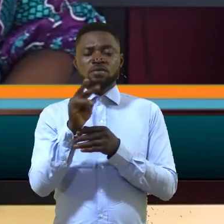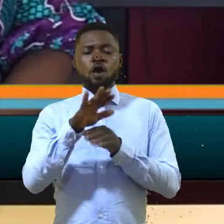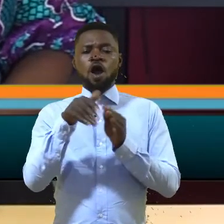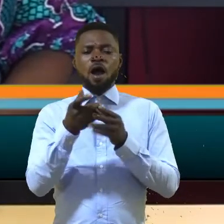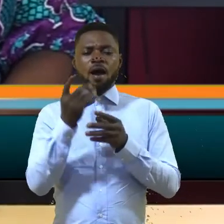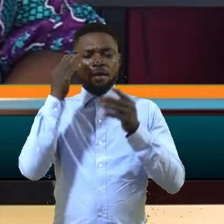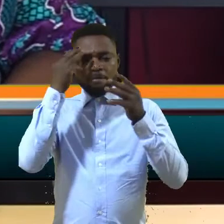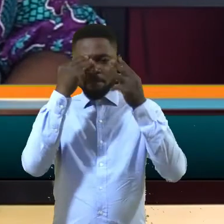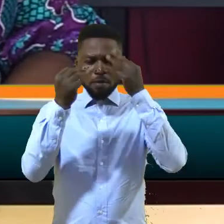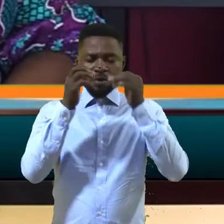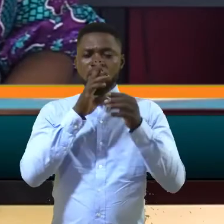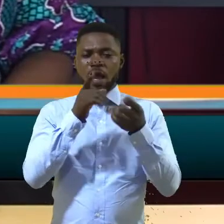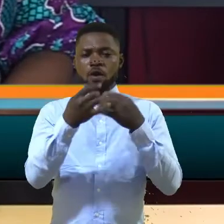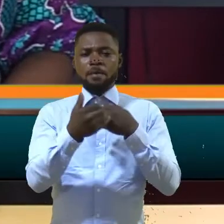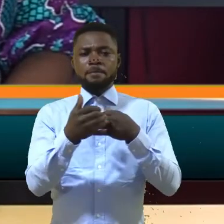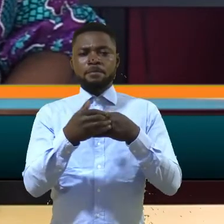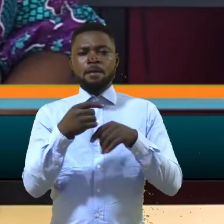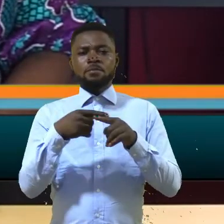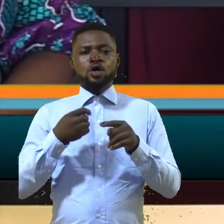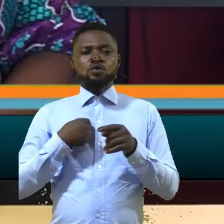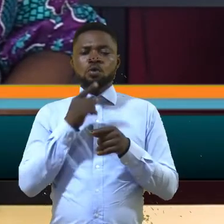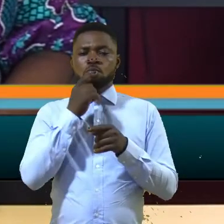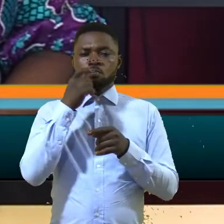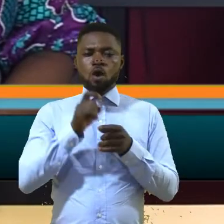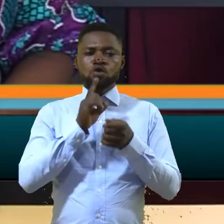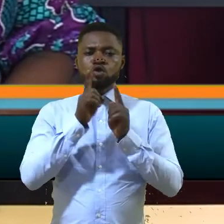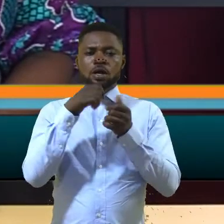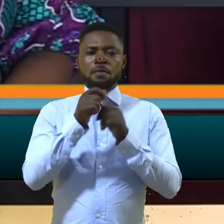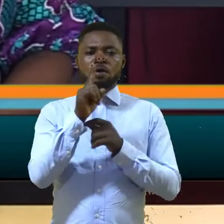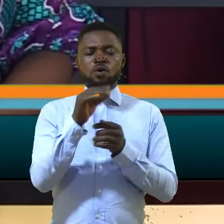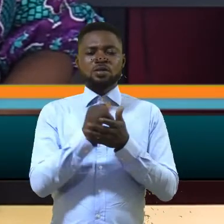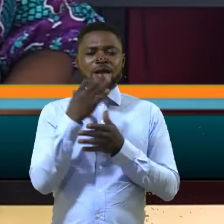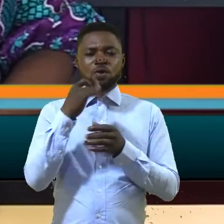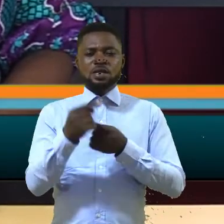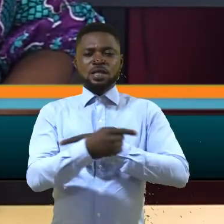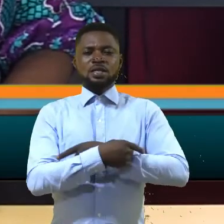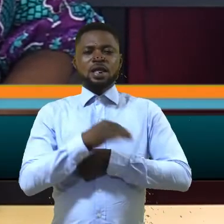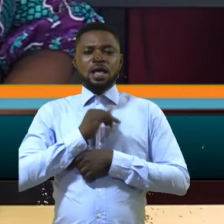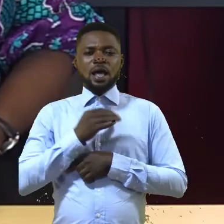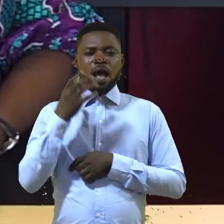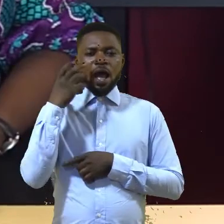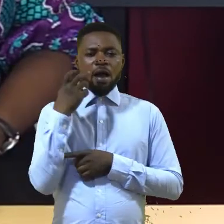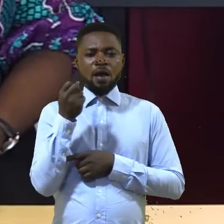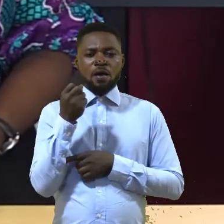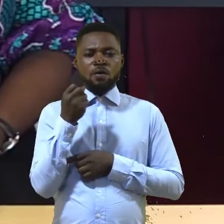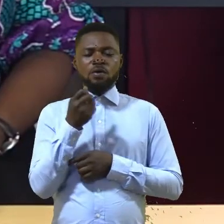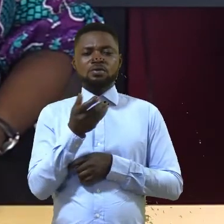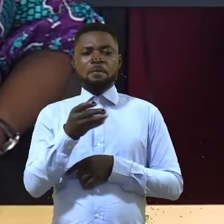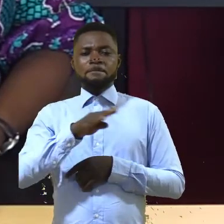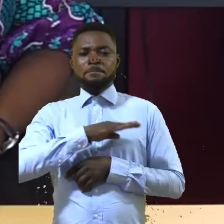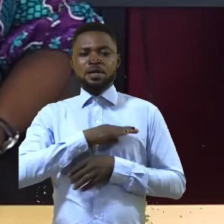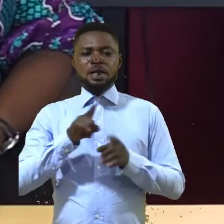coming back right now, but I really must talk about one. And that was the day I was badged as a senior